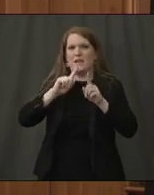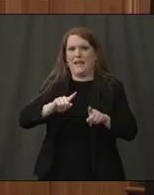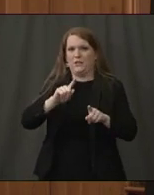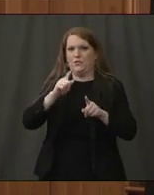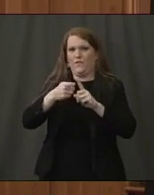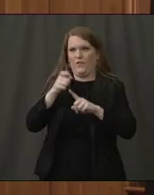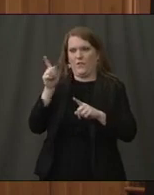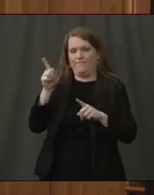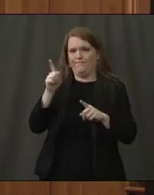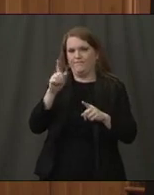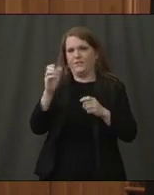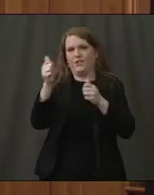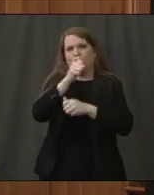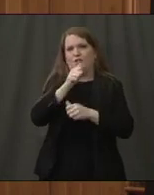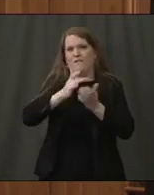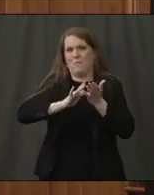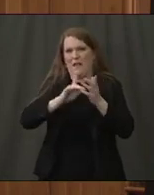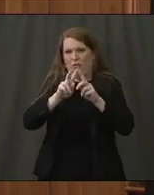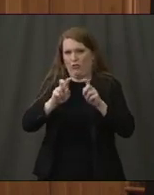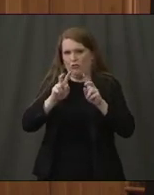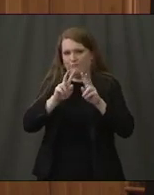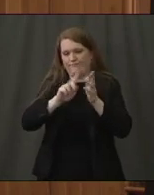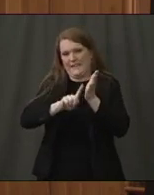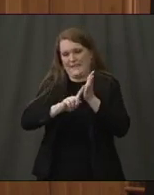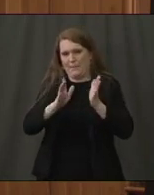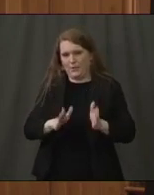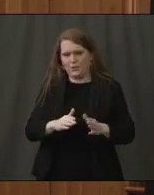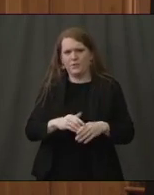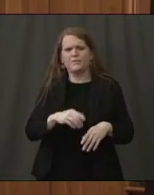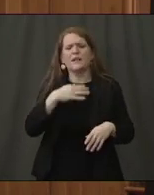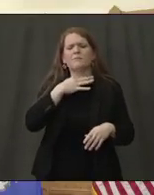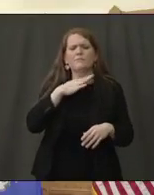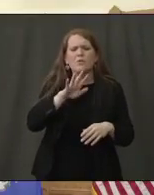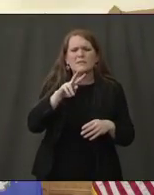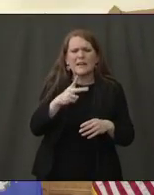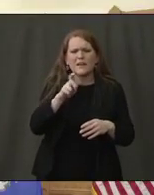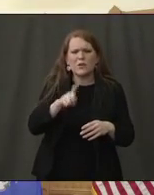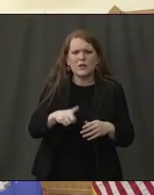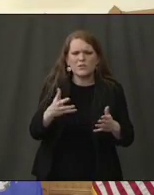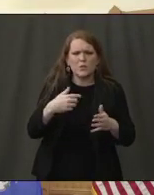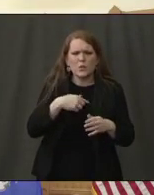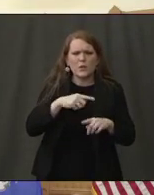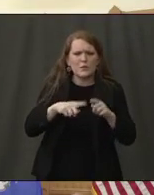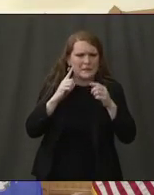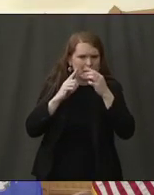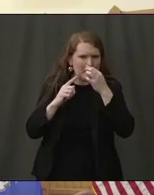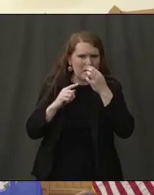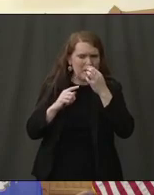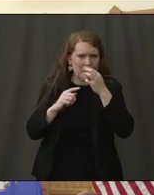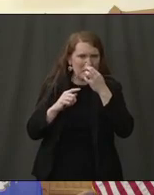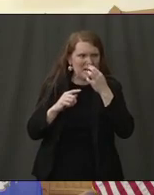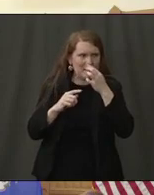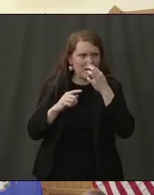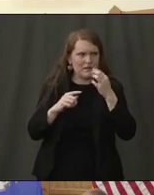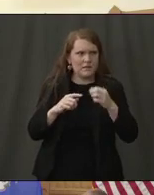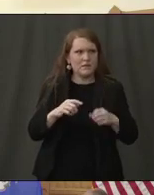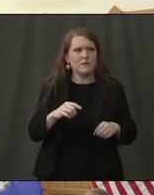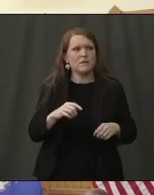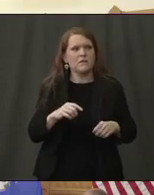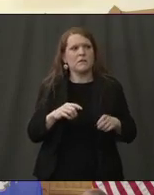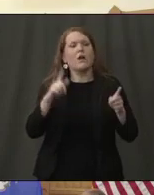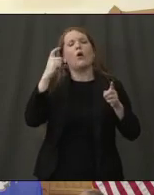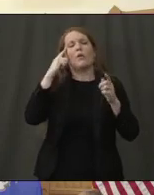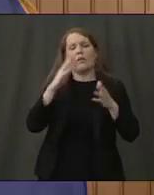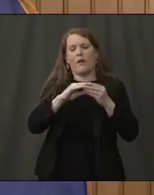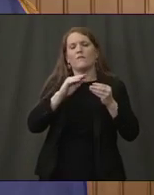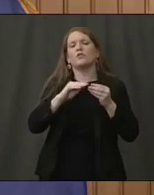then your second question, again, please. Second question were the protesters out in front of the governor's